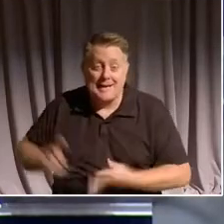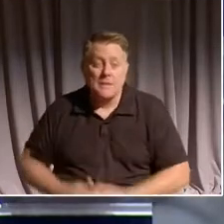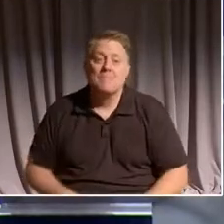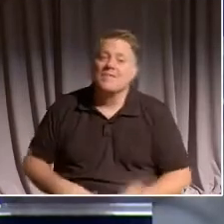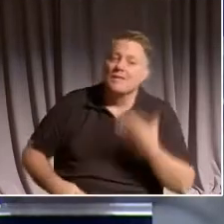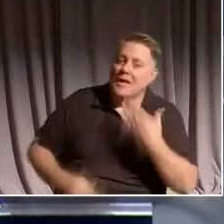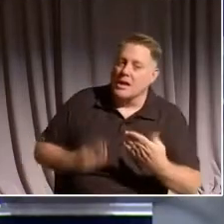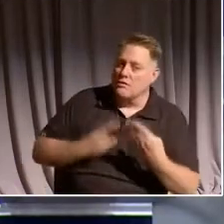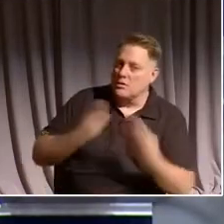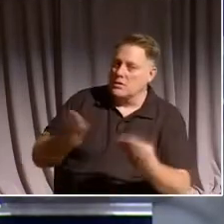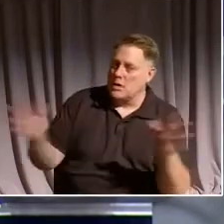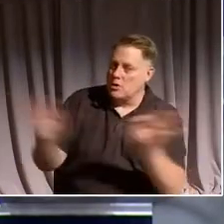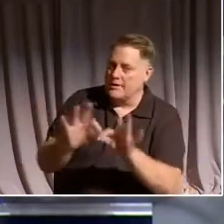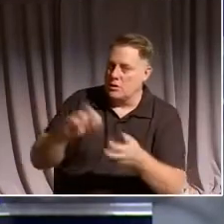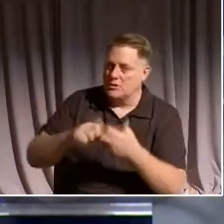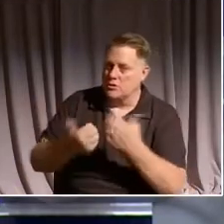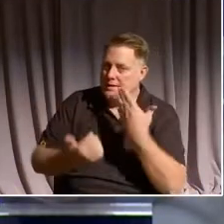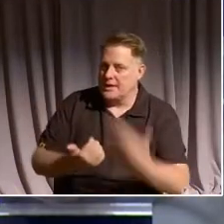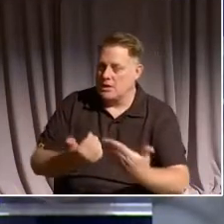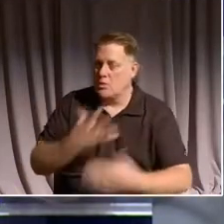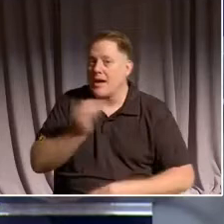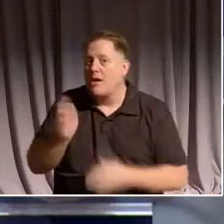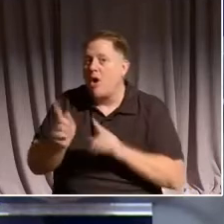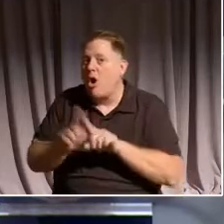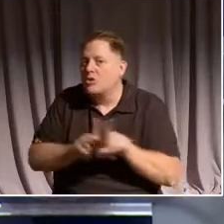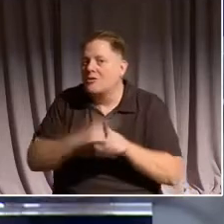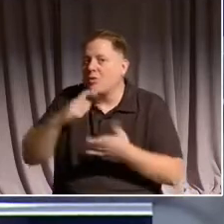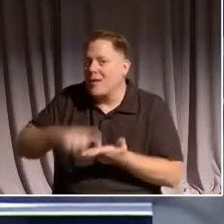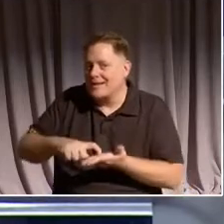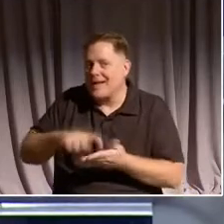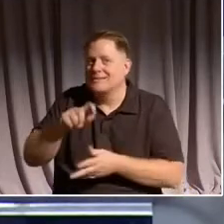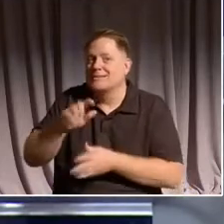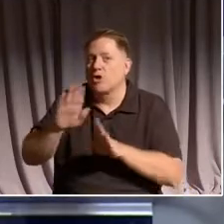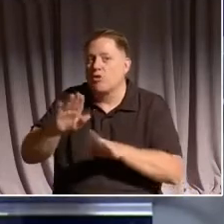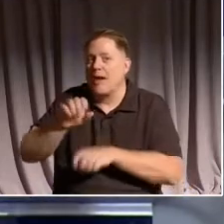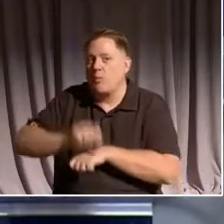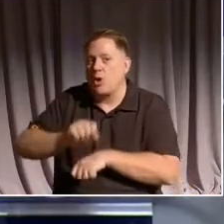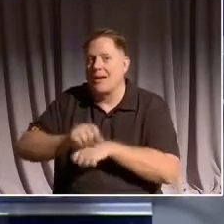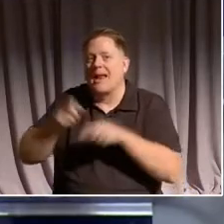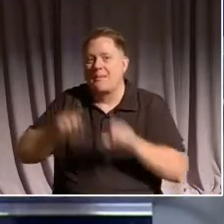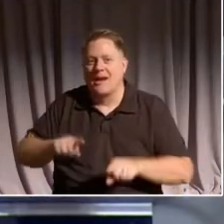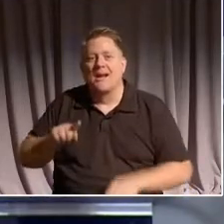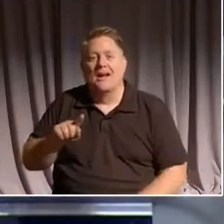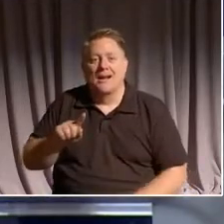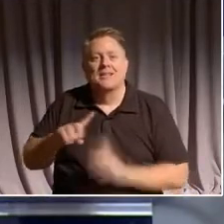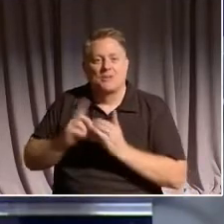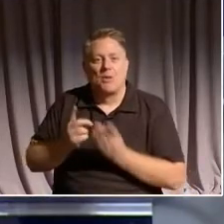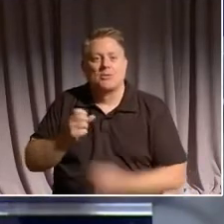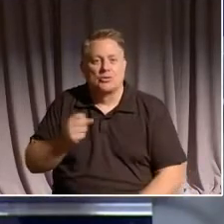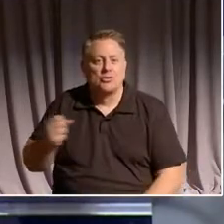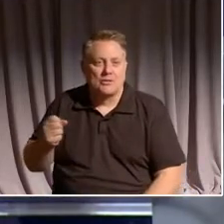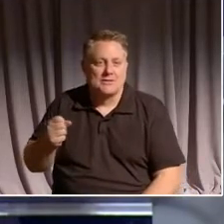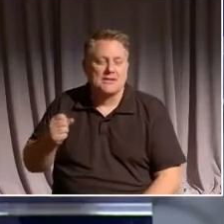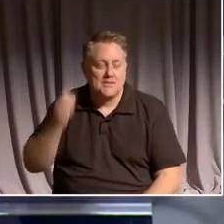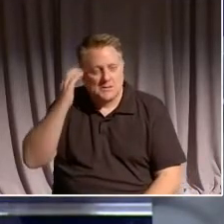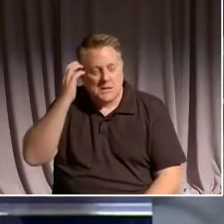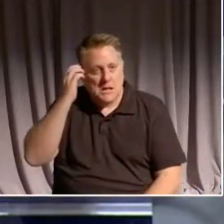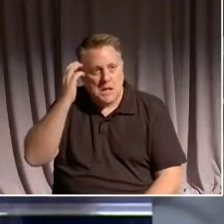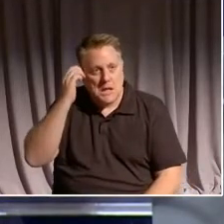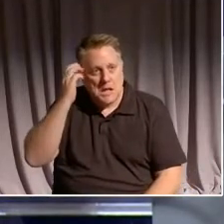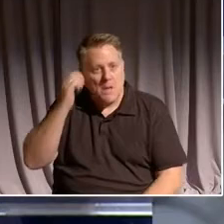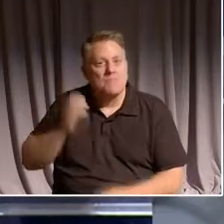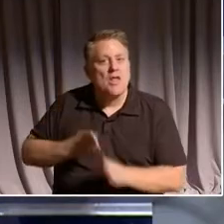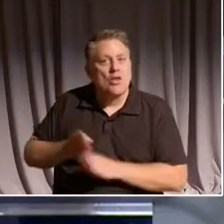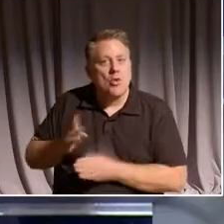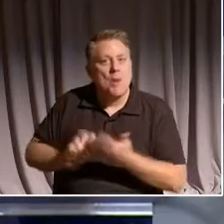Janie, for raising that really critical issue. And thank you also for recognizing the great work happening at Department of Social Services with the Career Pathways program